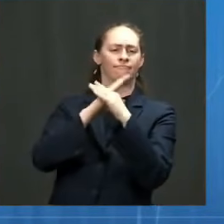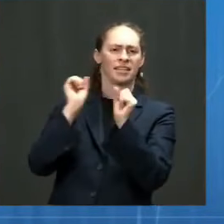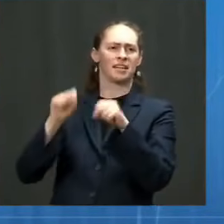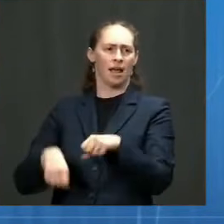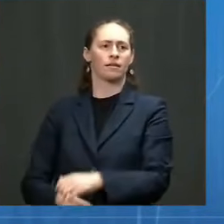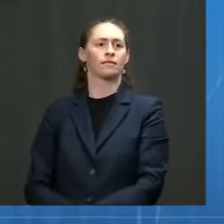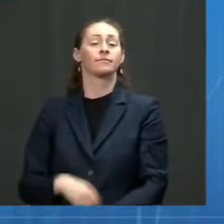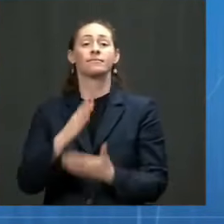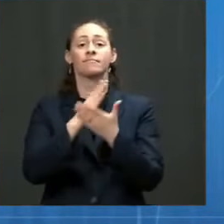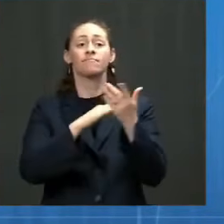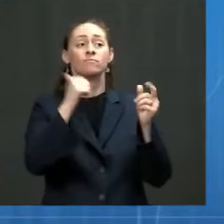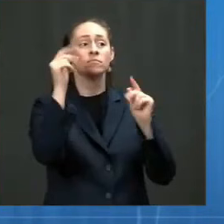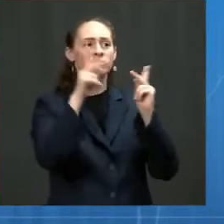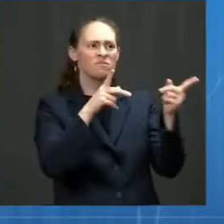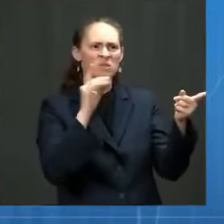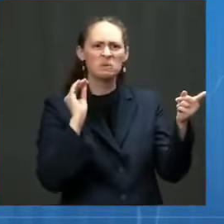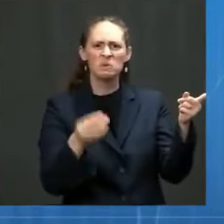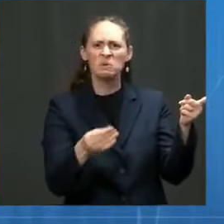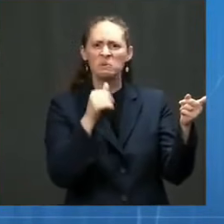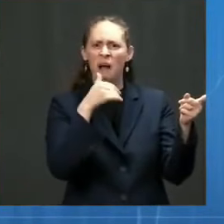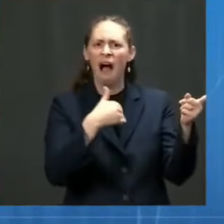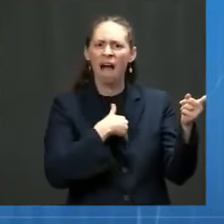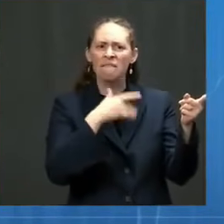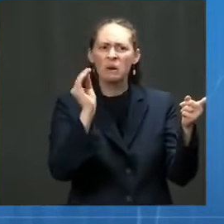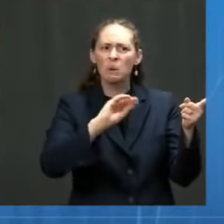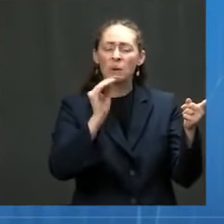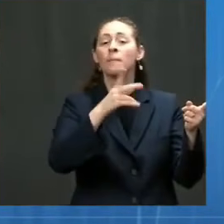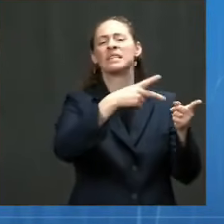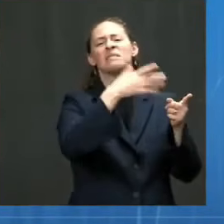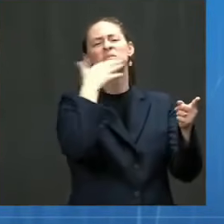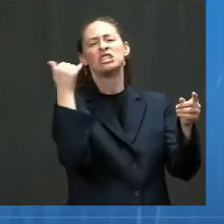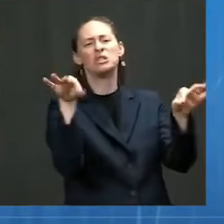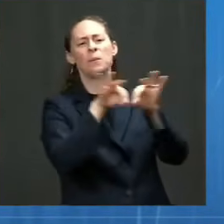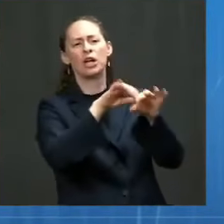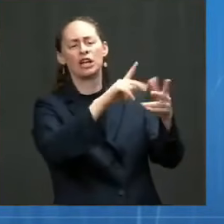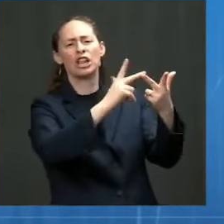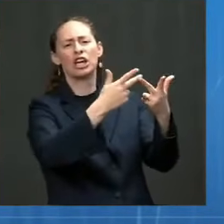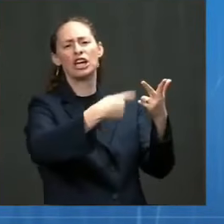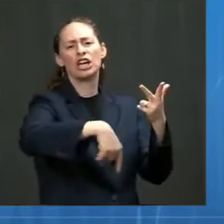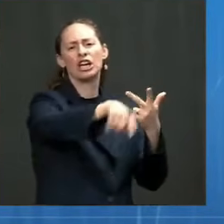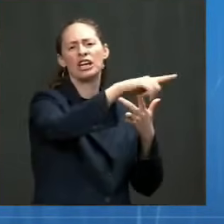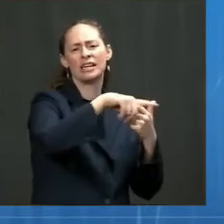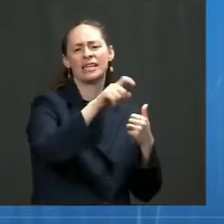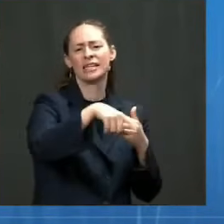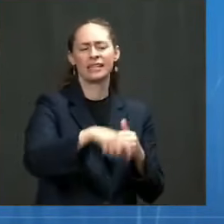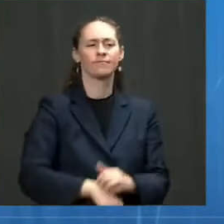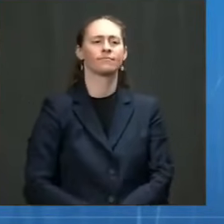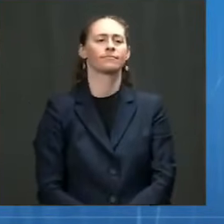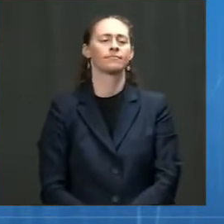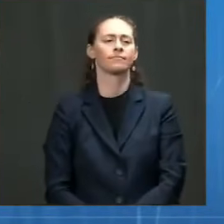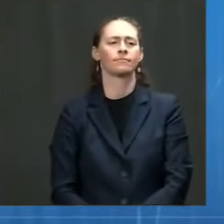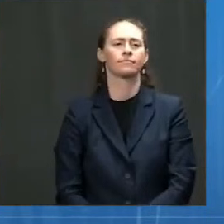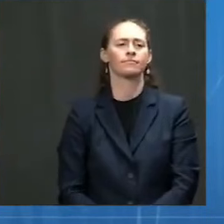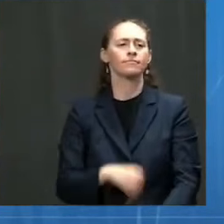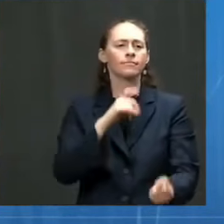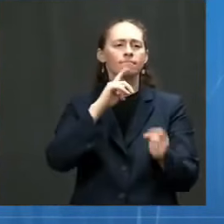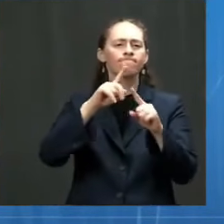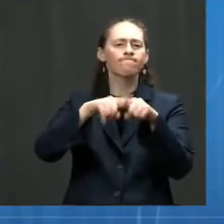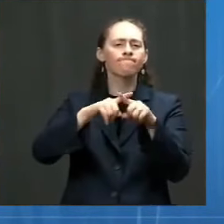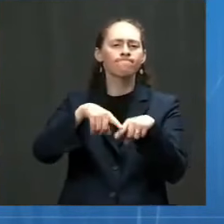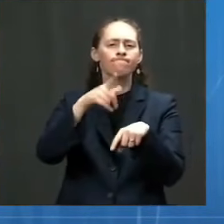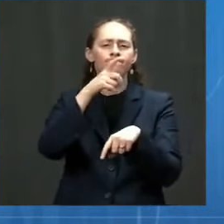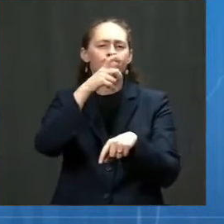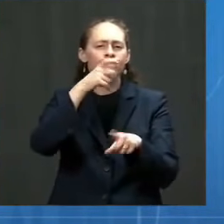monitor the safety and the effectiveness of our vaccines in many different populations. Across the country, tens of thousands of